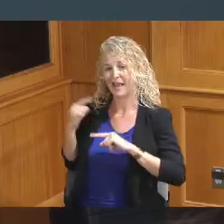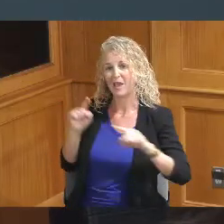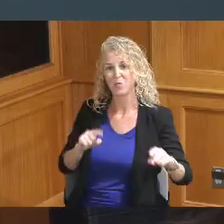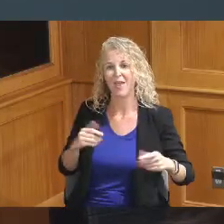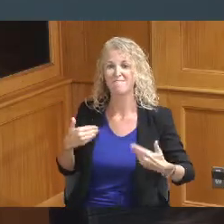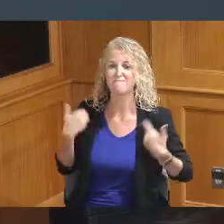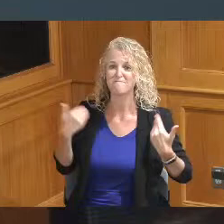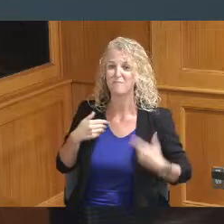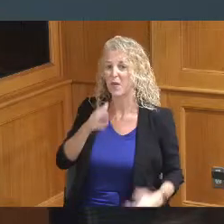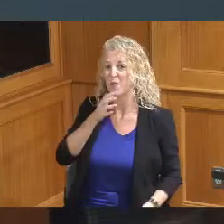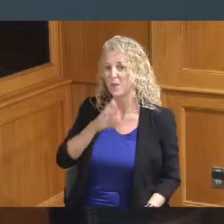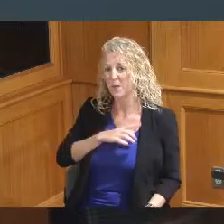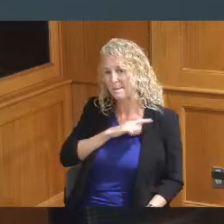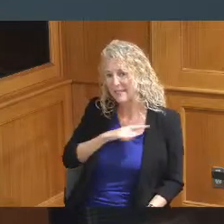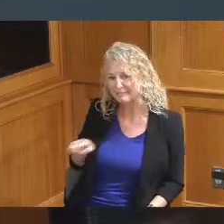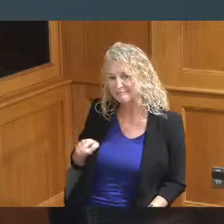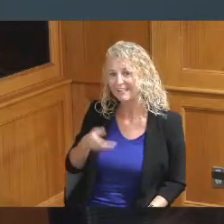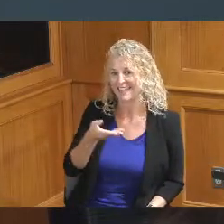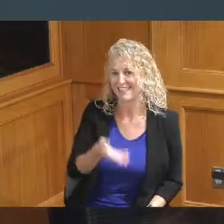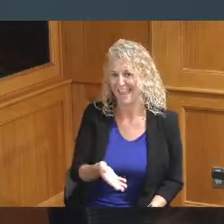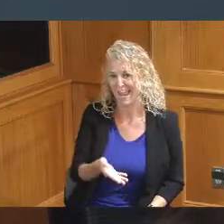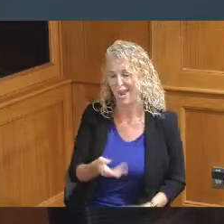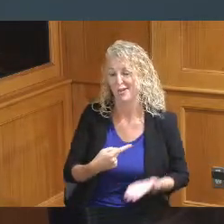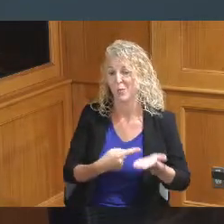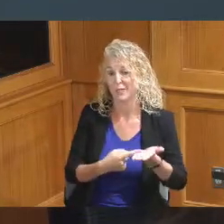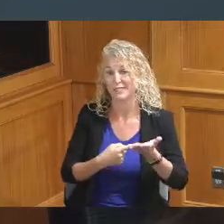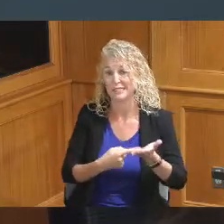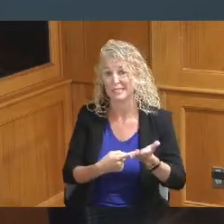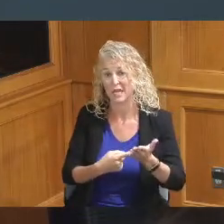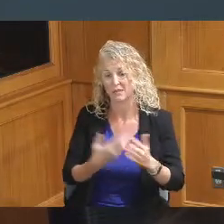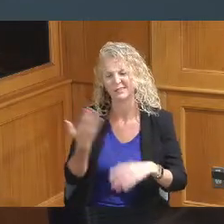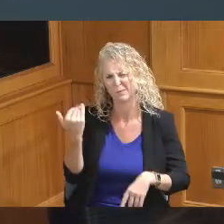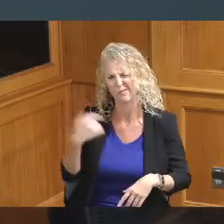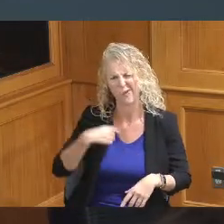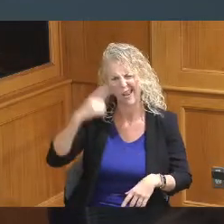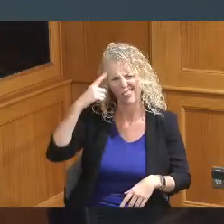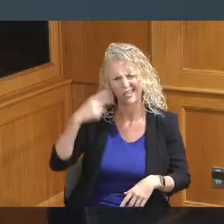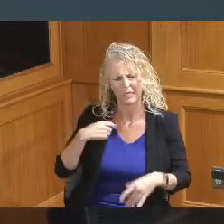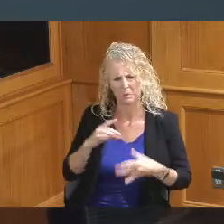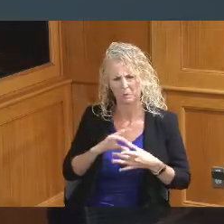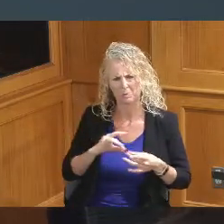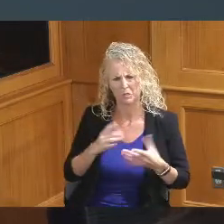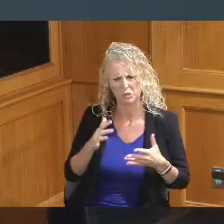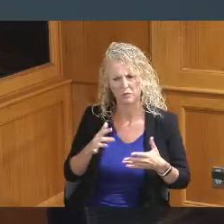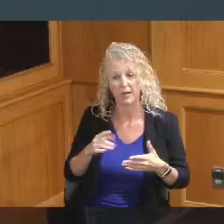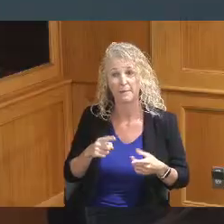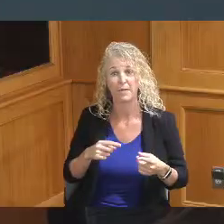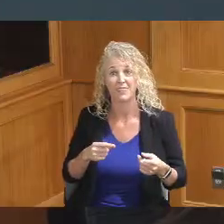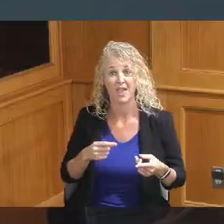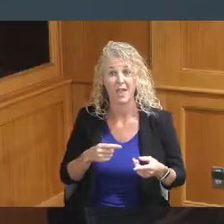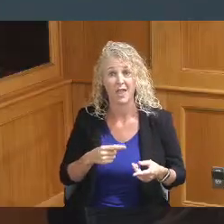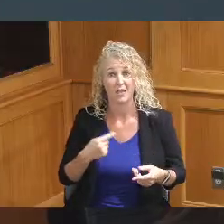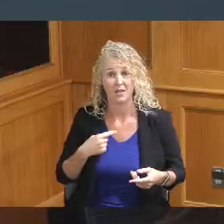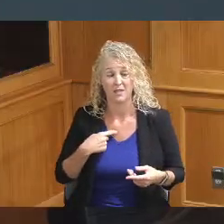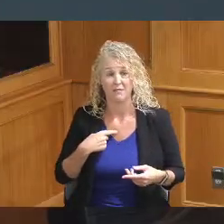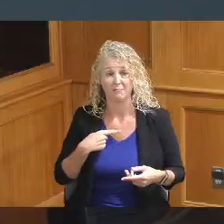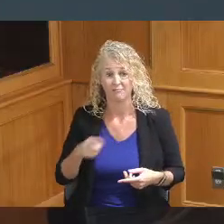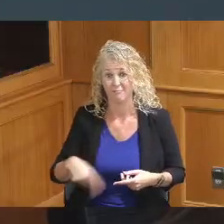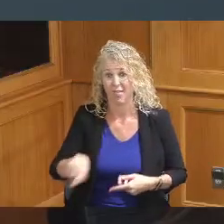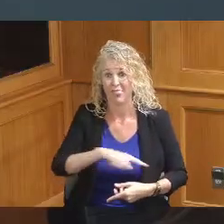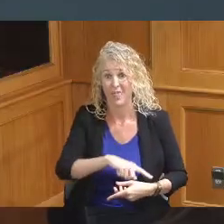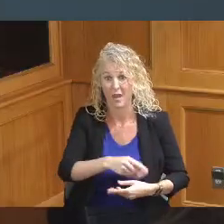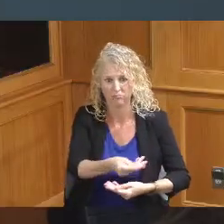ladies were there and talked about, and I said that earlier at another meeting, and they gave me some information about what's